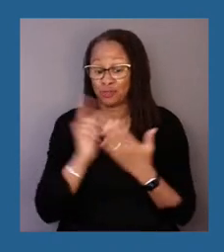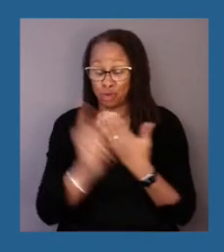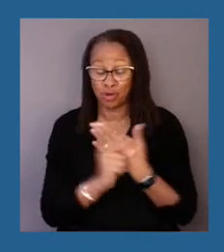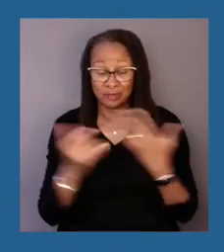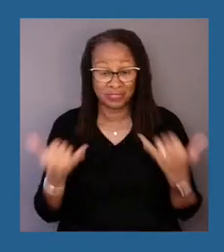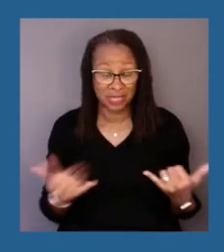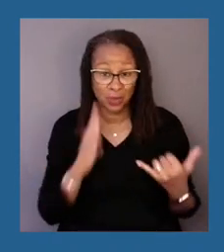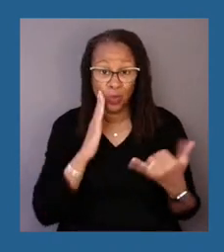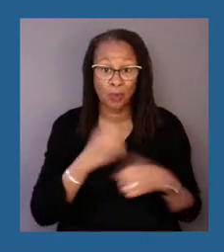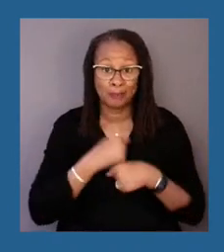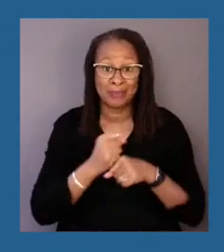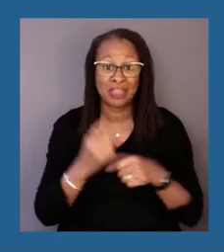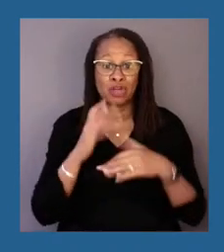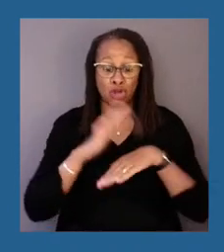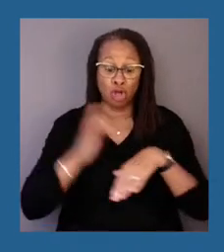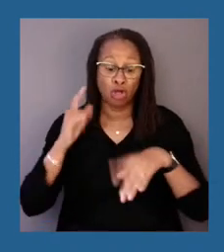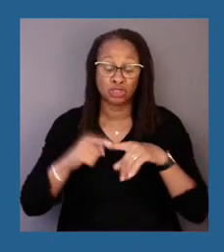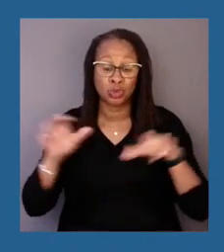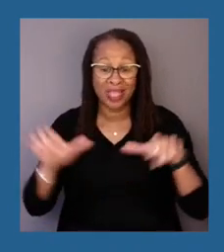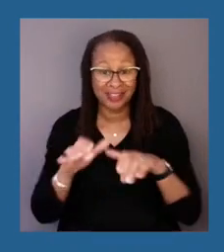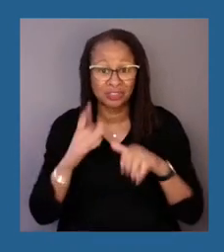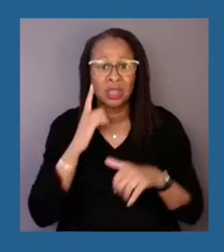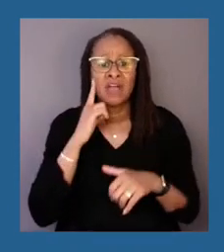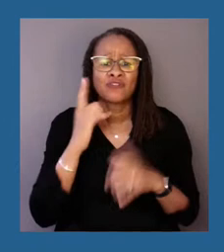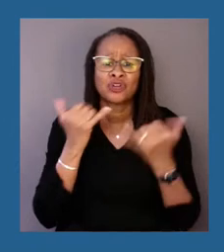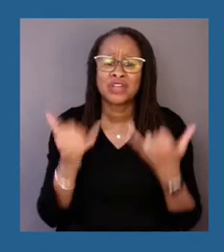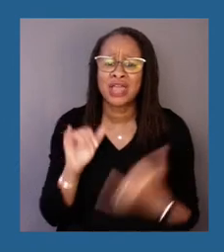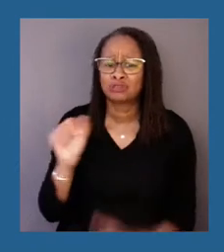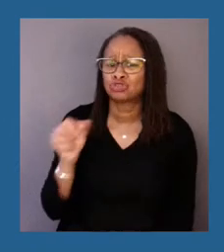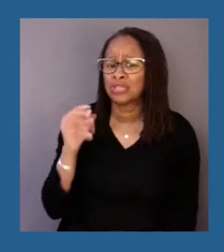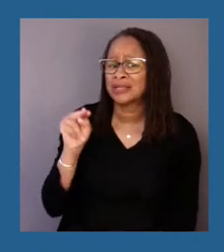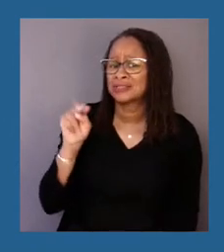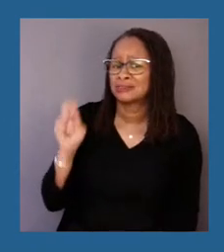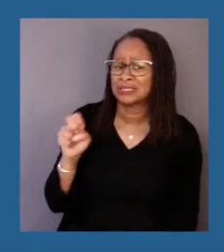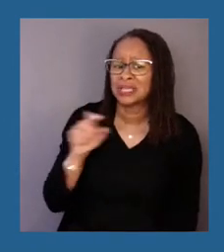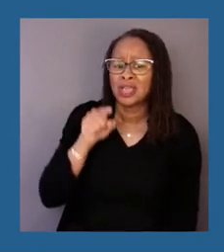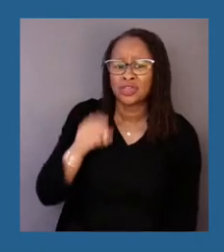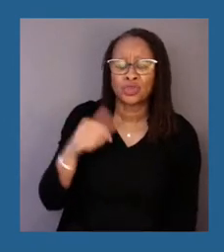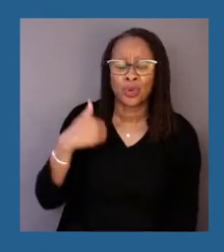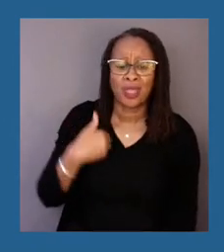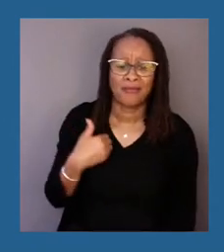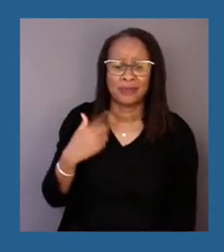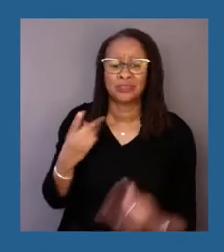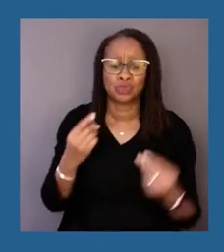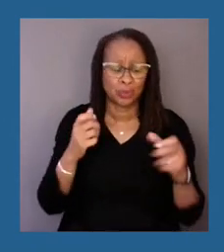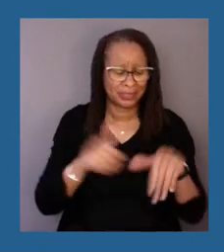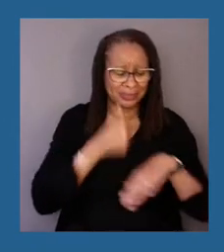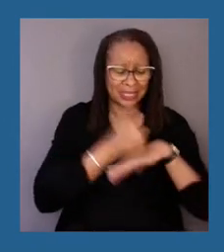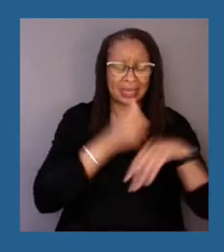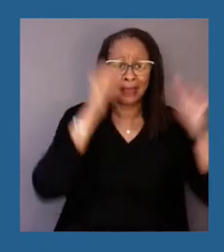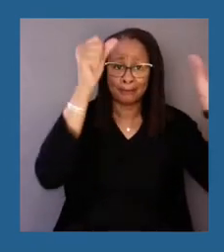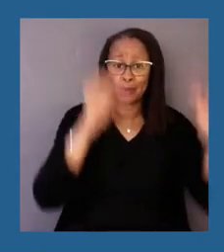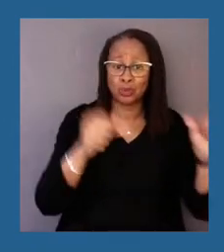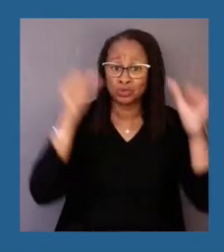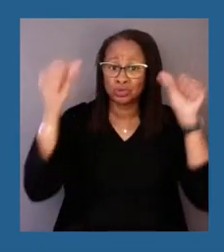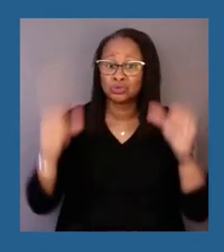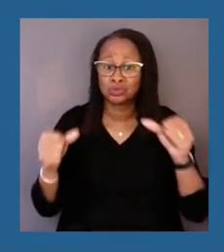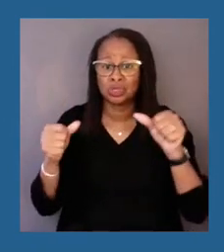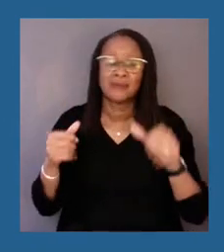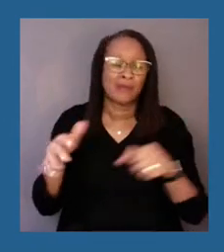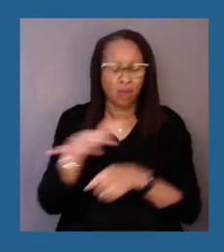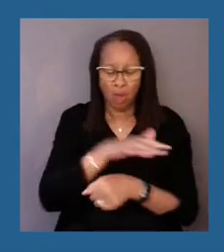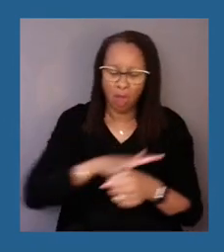that. But for now, Jasmine, you have been putting up posters all around New York City. You've been